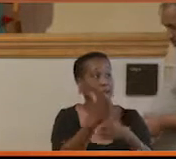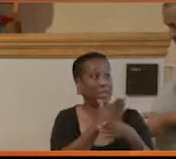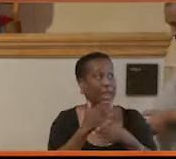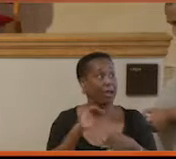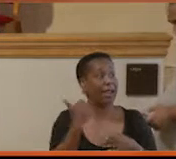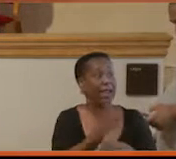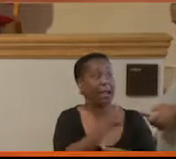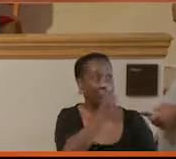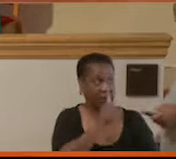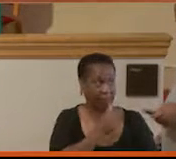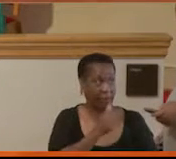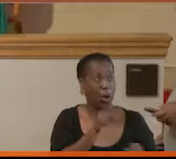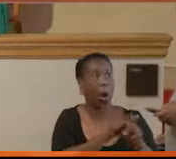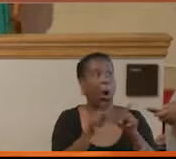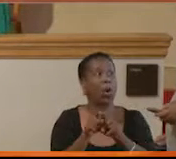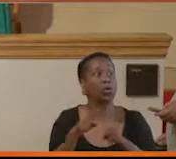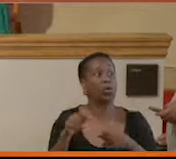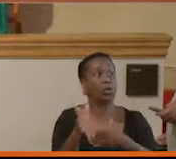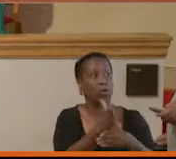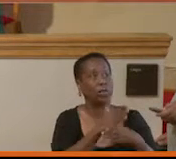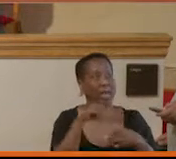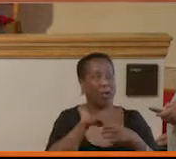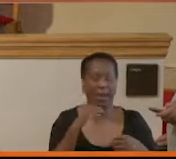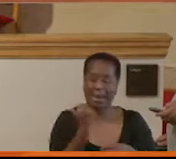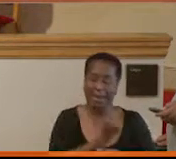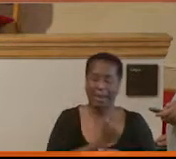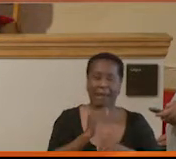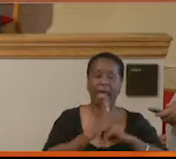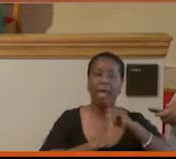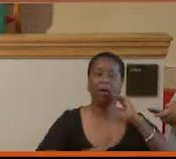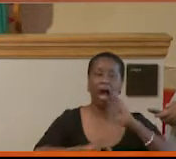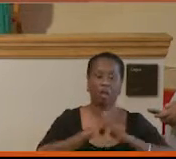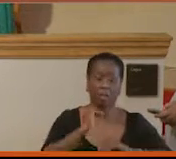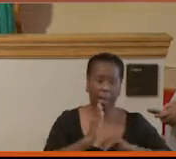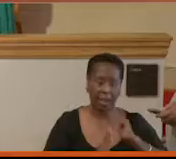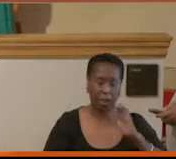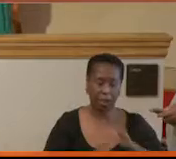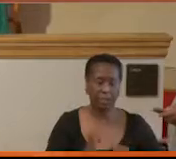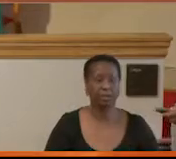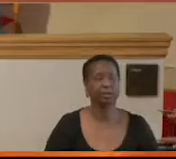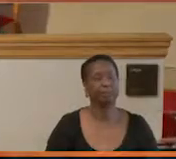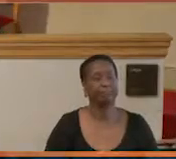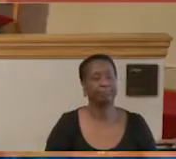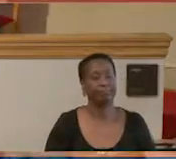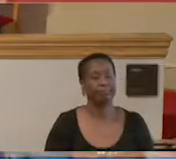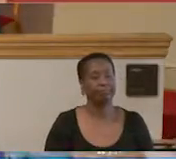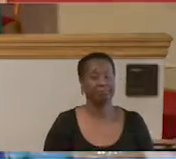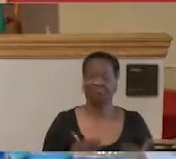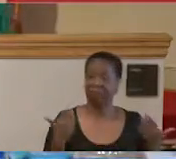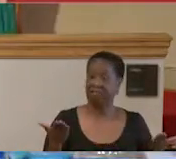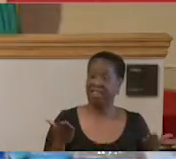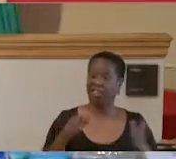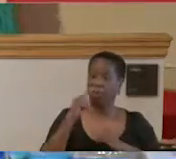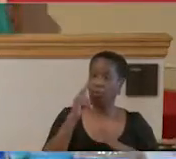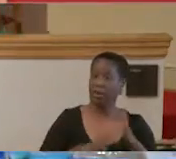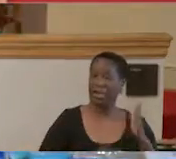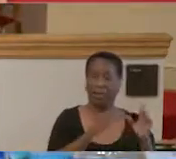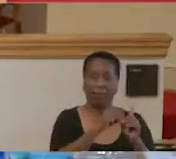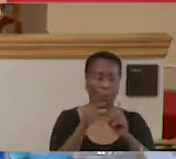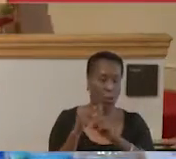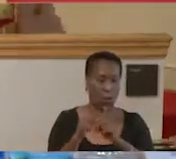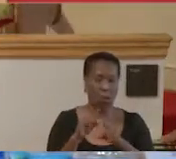our sufferings, so also you share in our consolation. Thus ends the reading of the